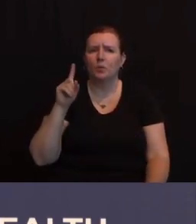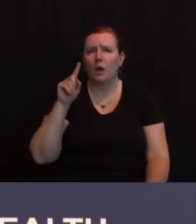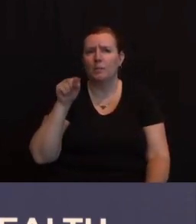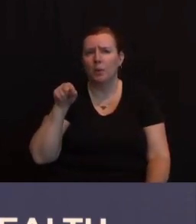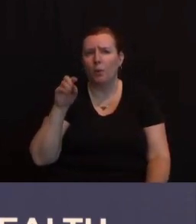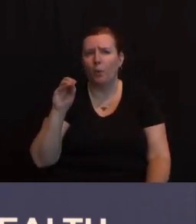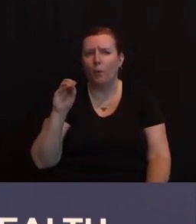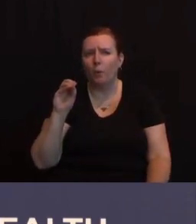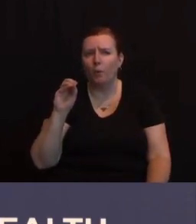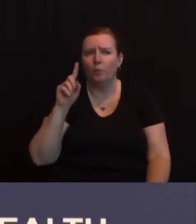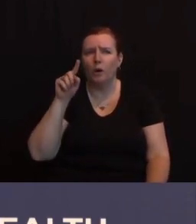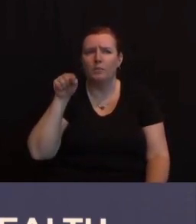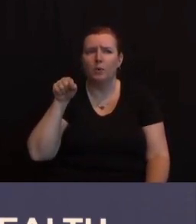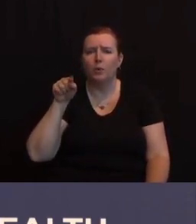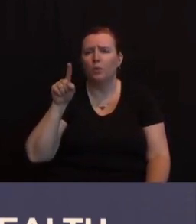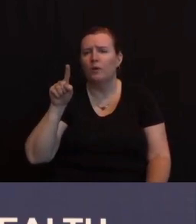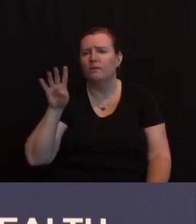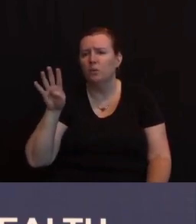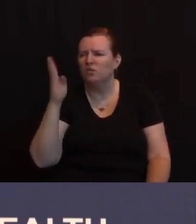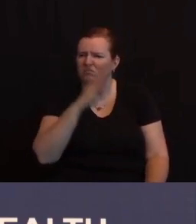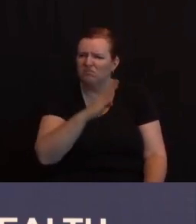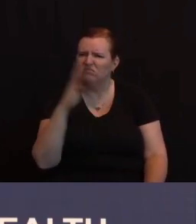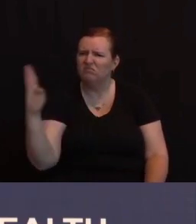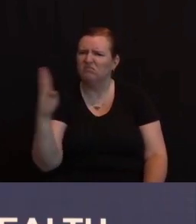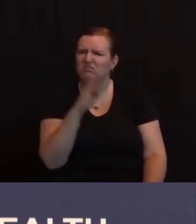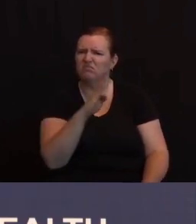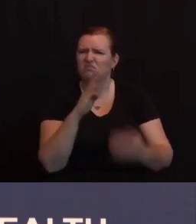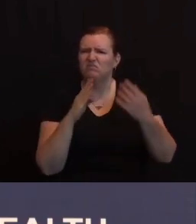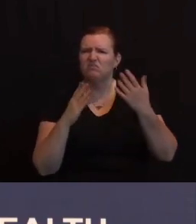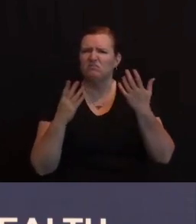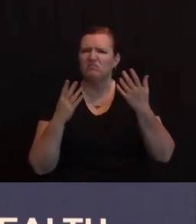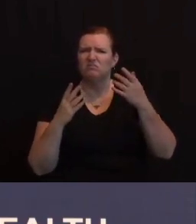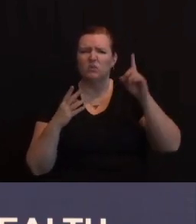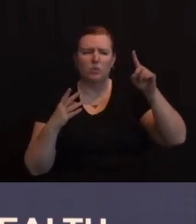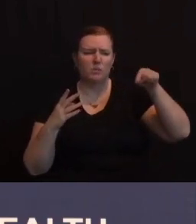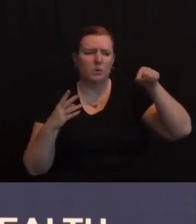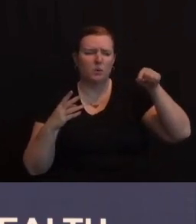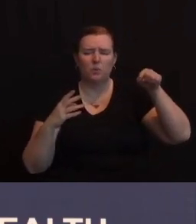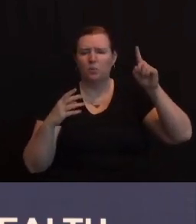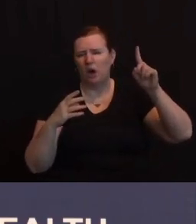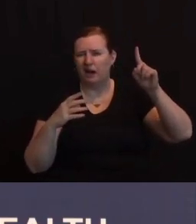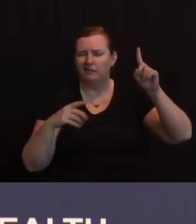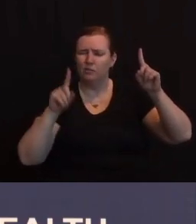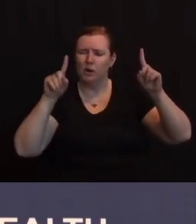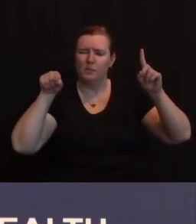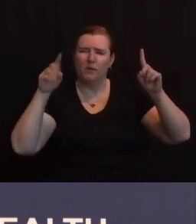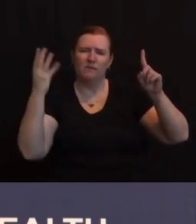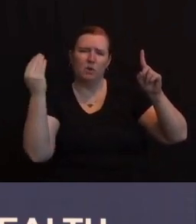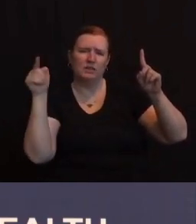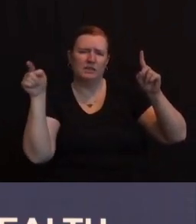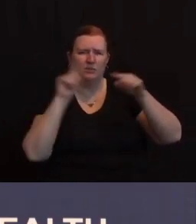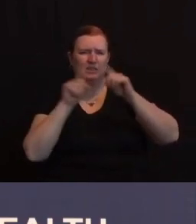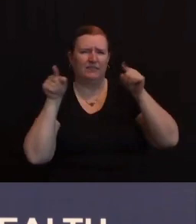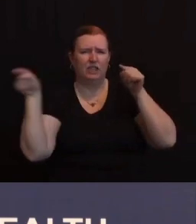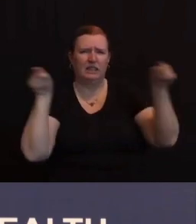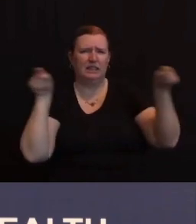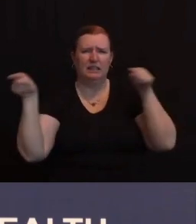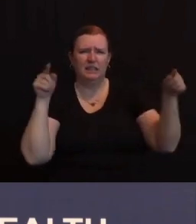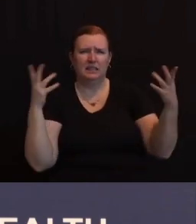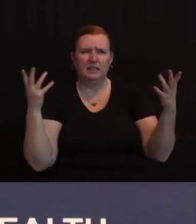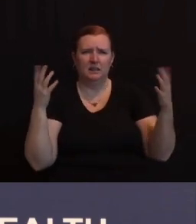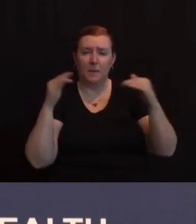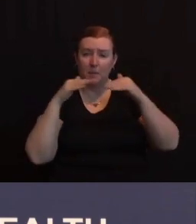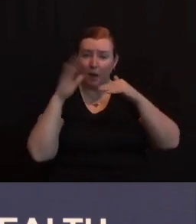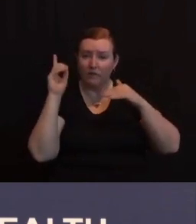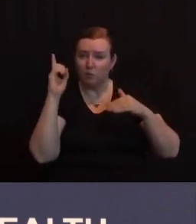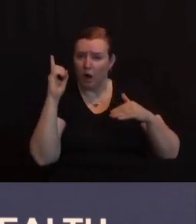1.14? Or for that matter, 1 and 1.5. I understand that anything above 1 is cause for concern,